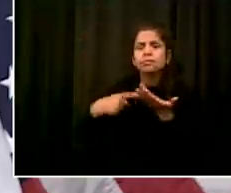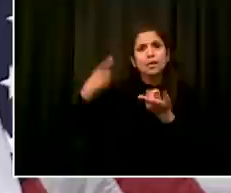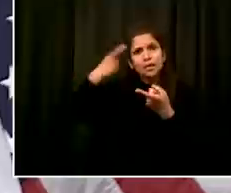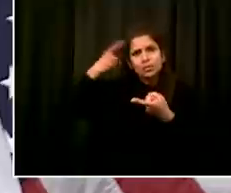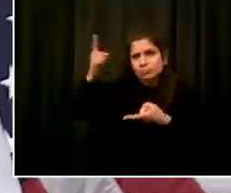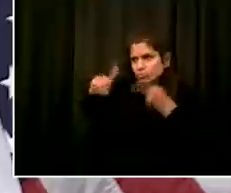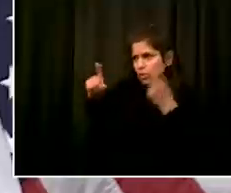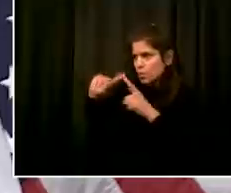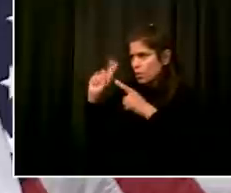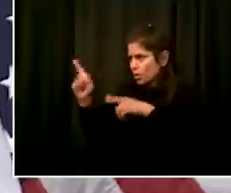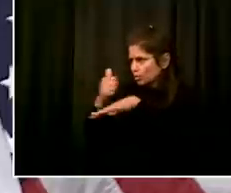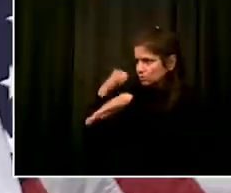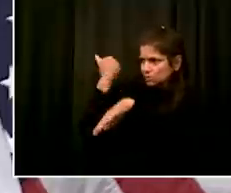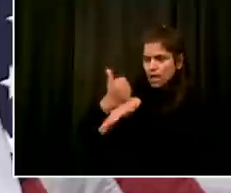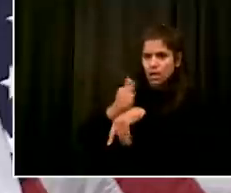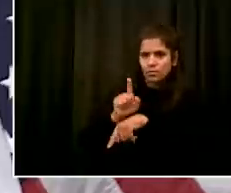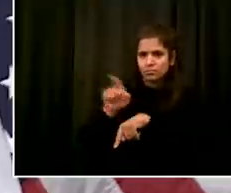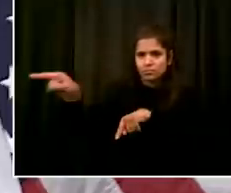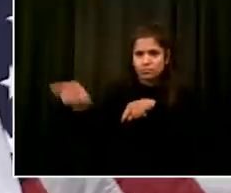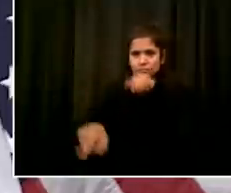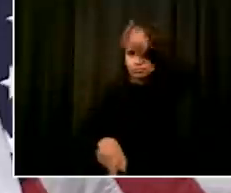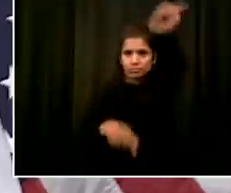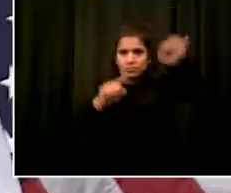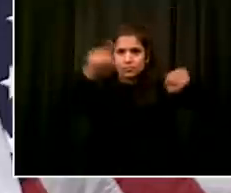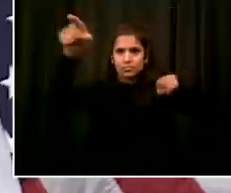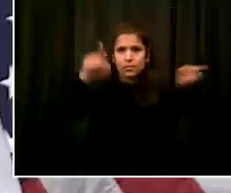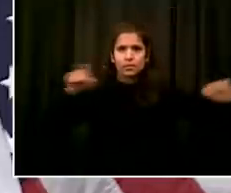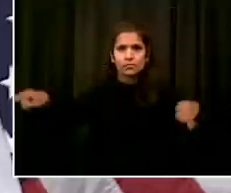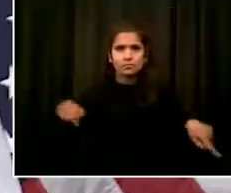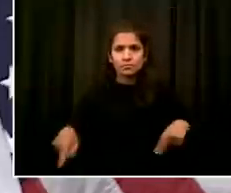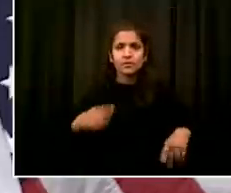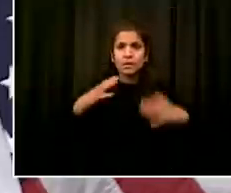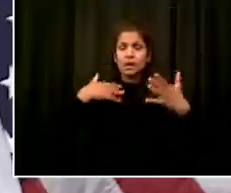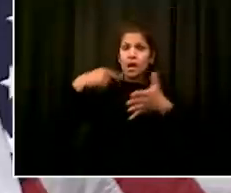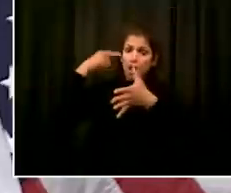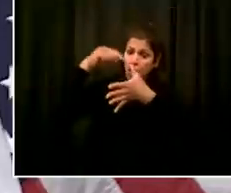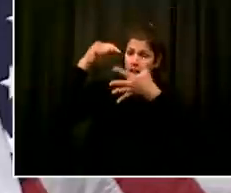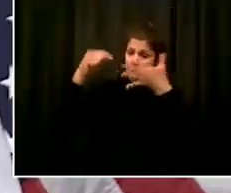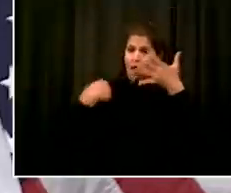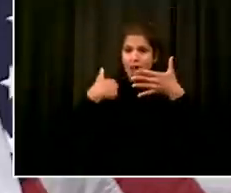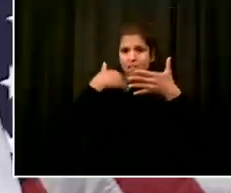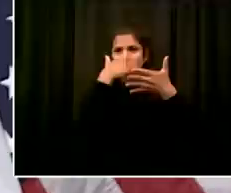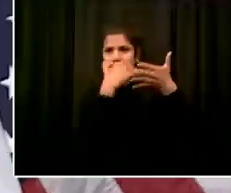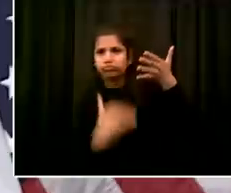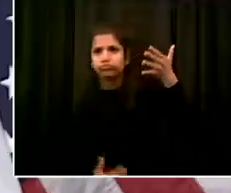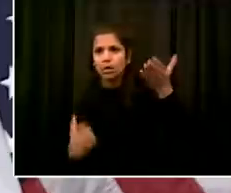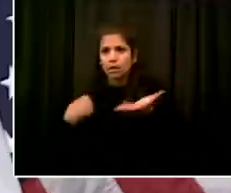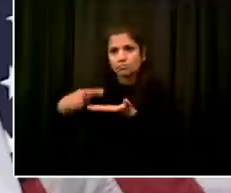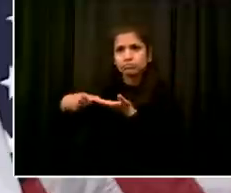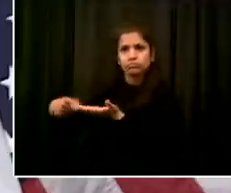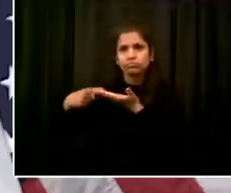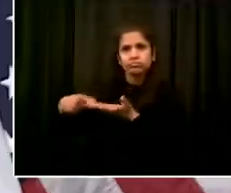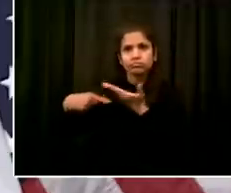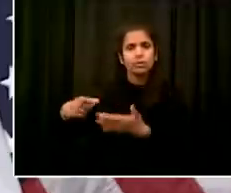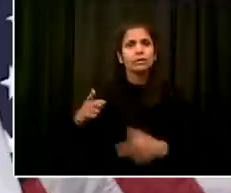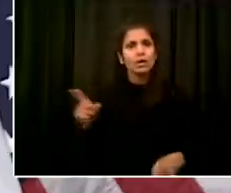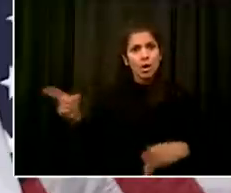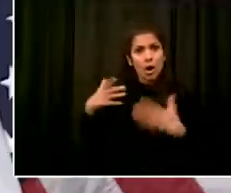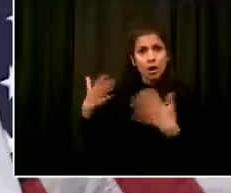empowered, Bill Bratton, then Jimmy O'Neill, then Dermot Shea. The admiration I have for these people is